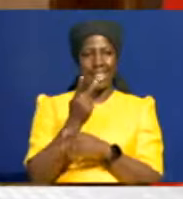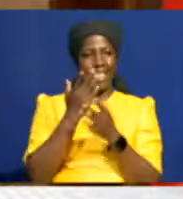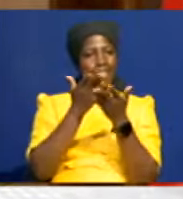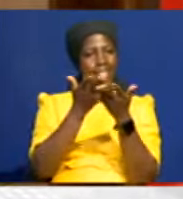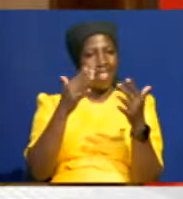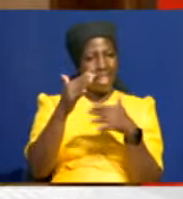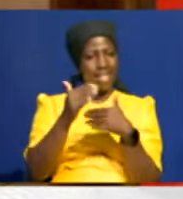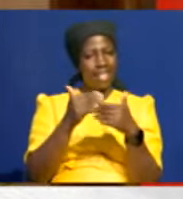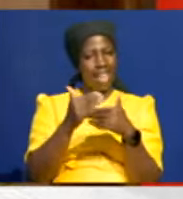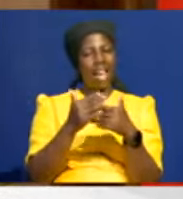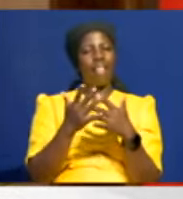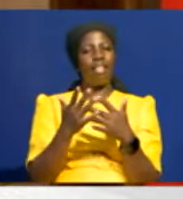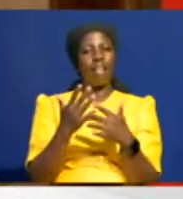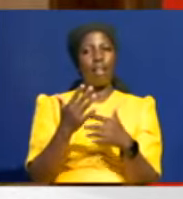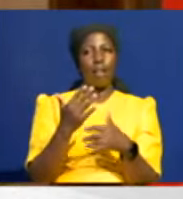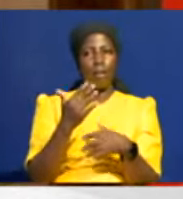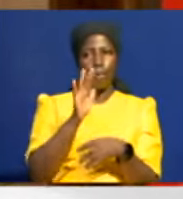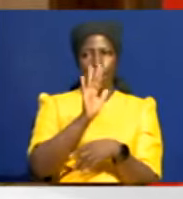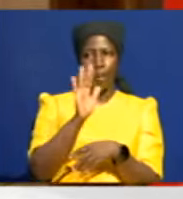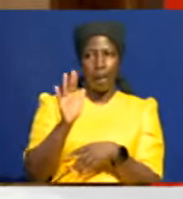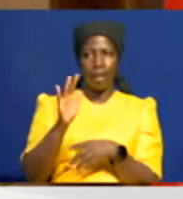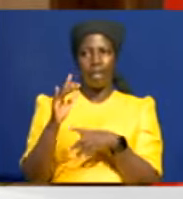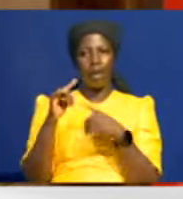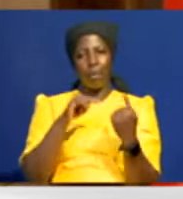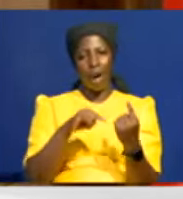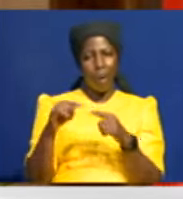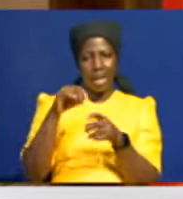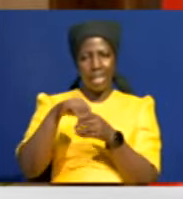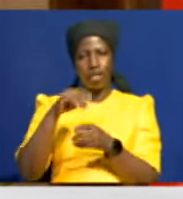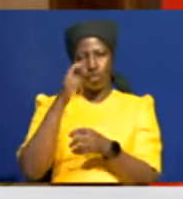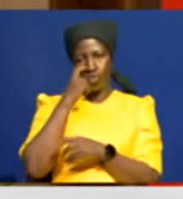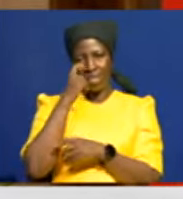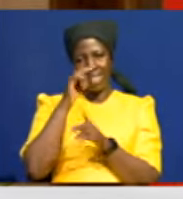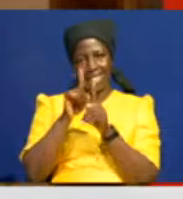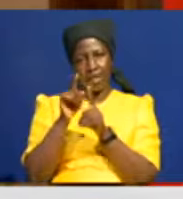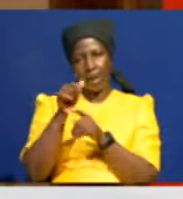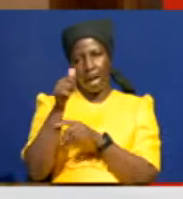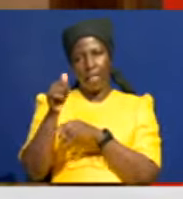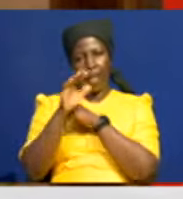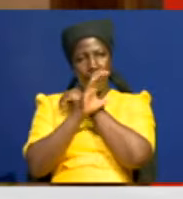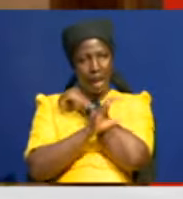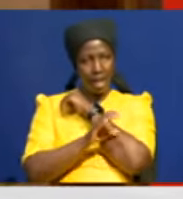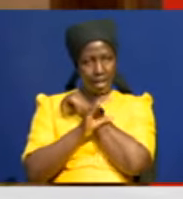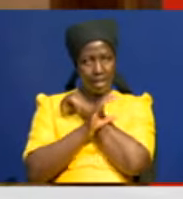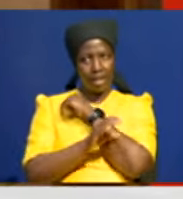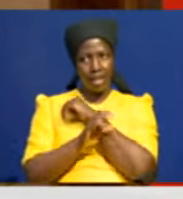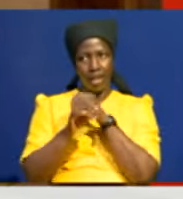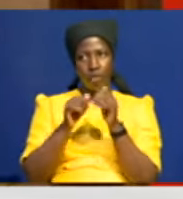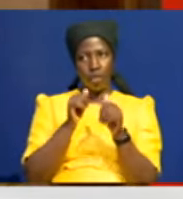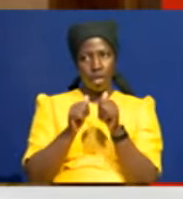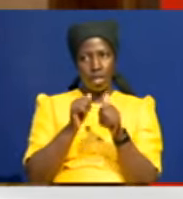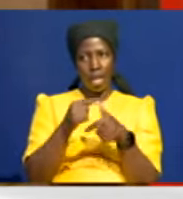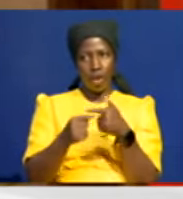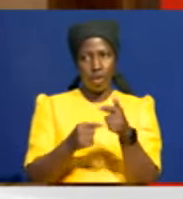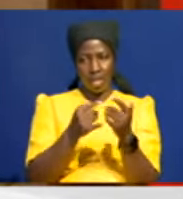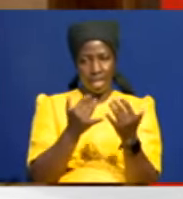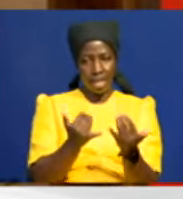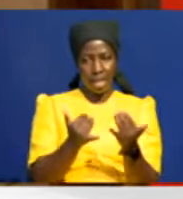itself in the neighborhood, the unrest in Sudan and in other countries. which are going on here as